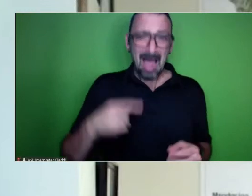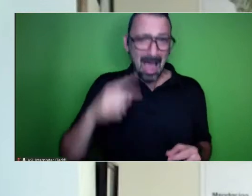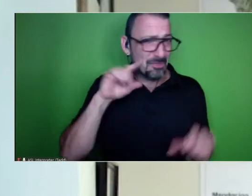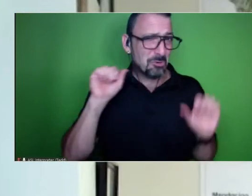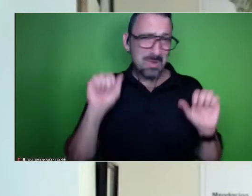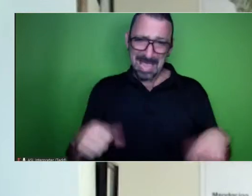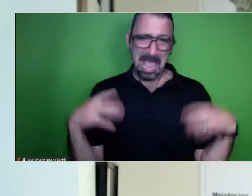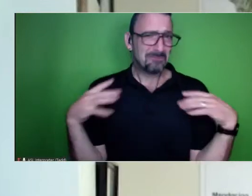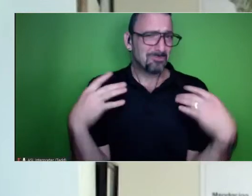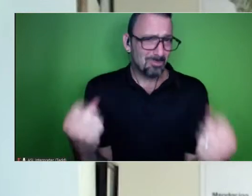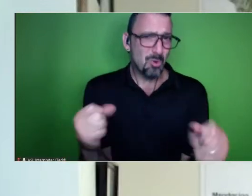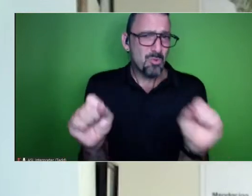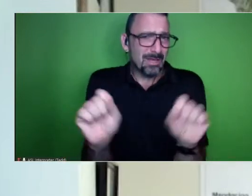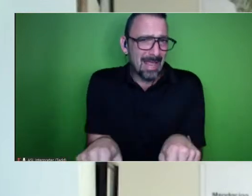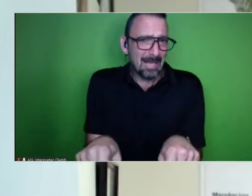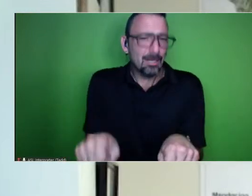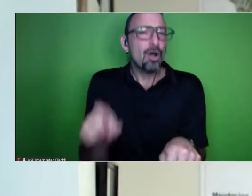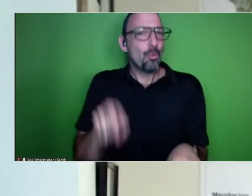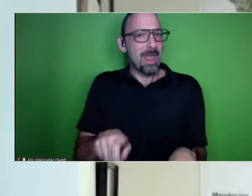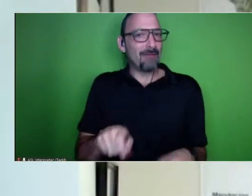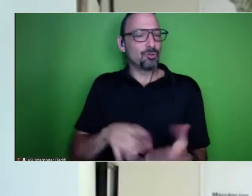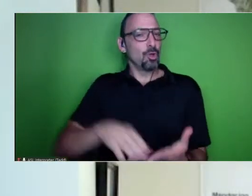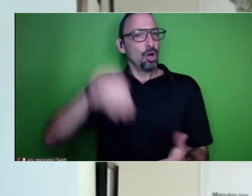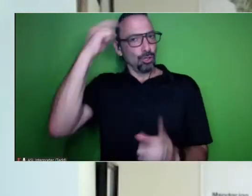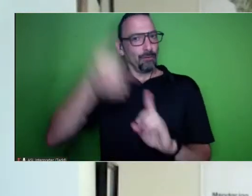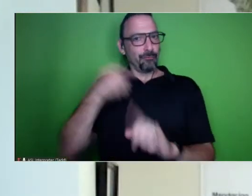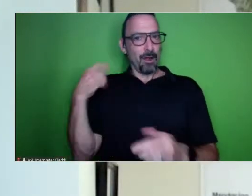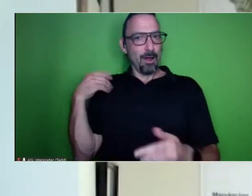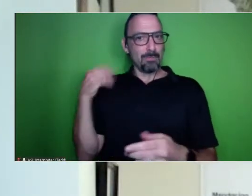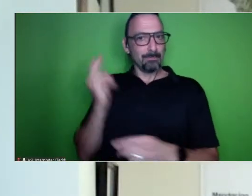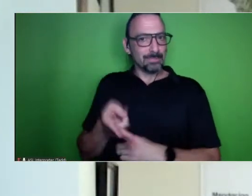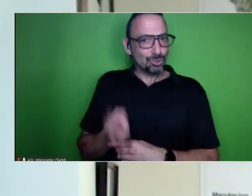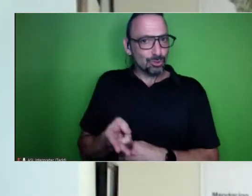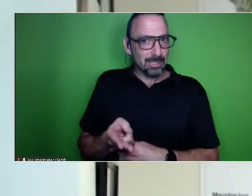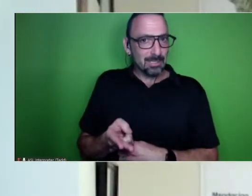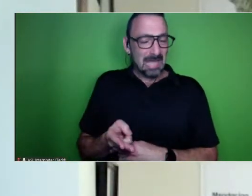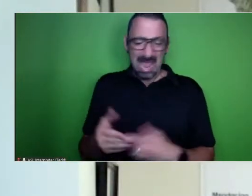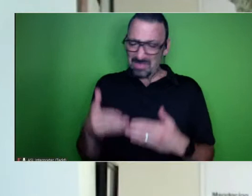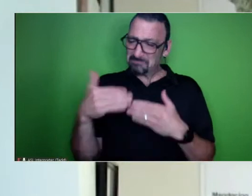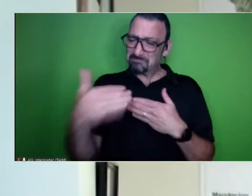to all use what we've already learned and stay vigilant. And